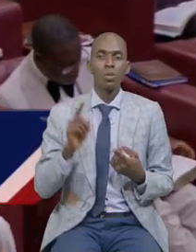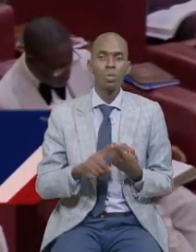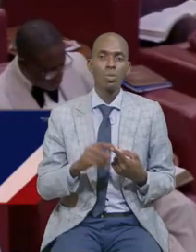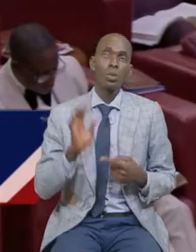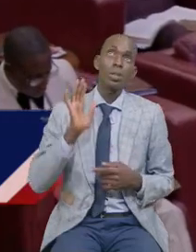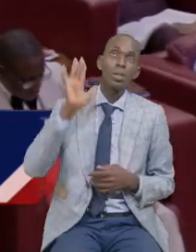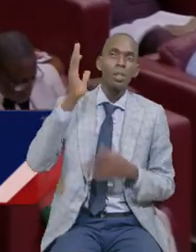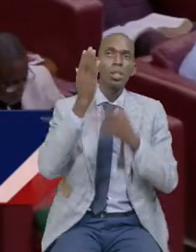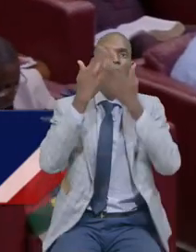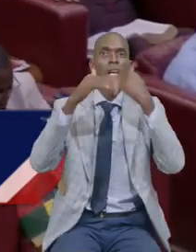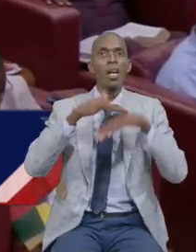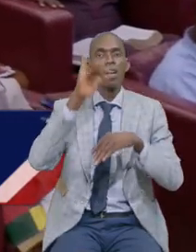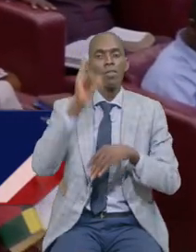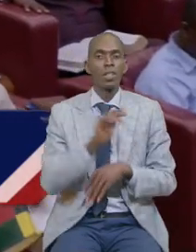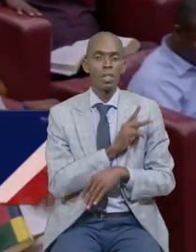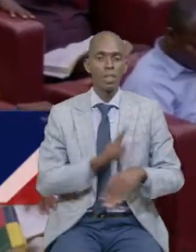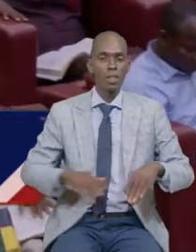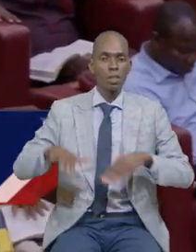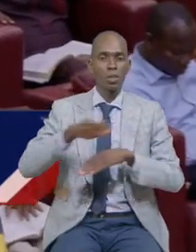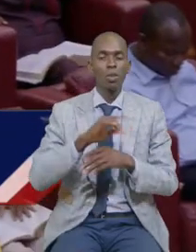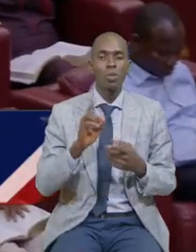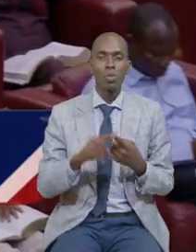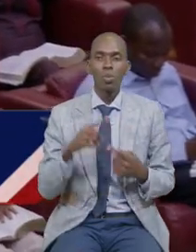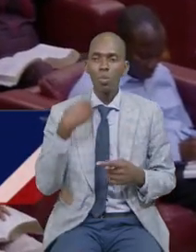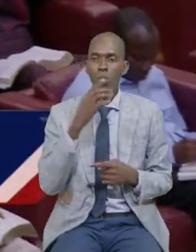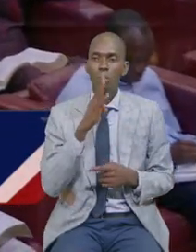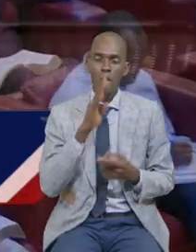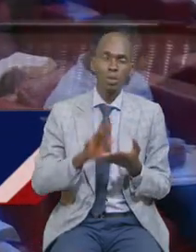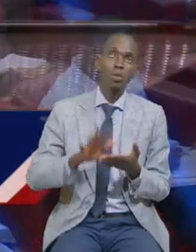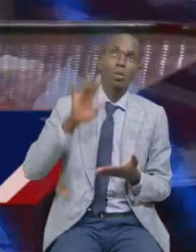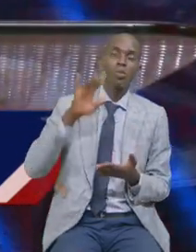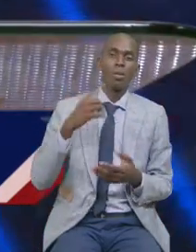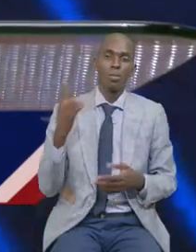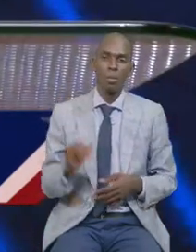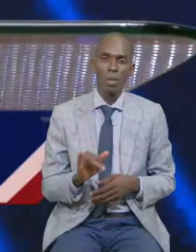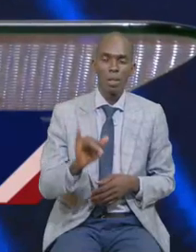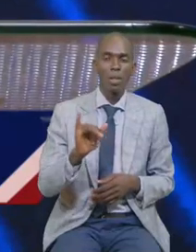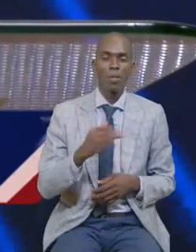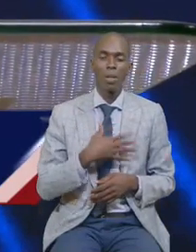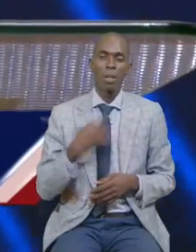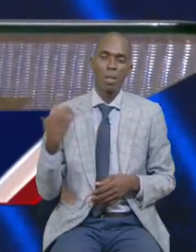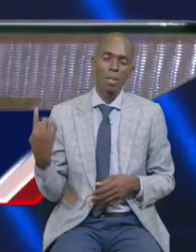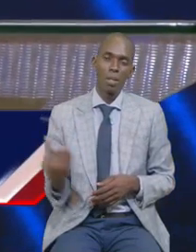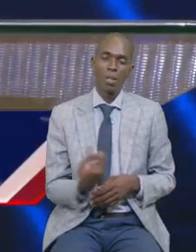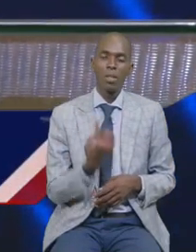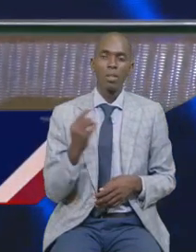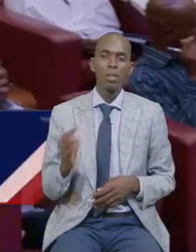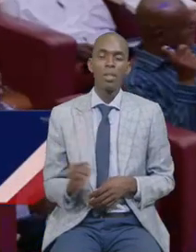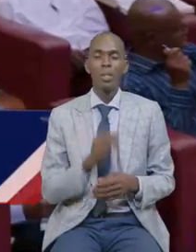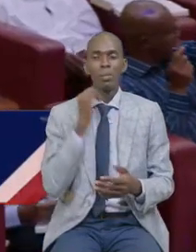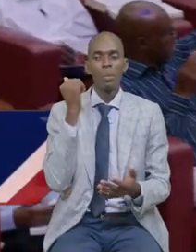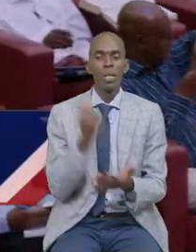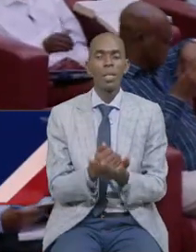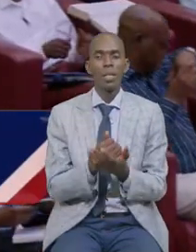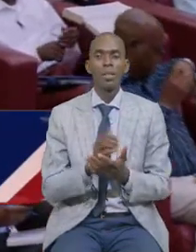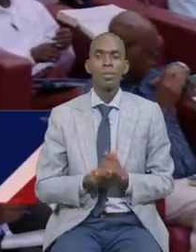heavenly kingdom, to whom be glory forever and ever.